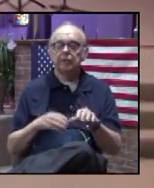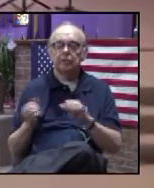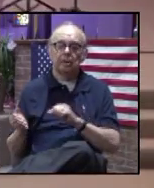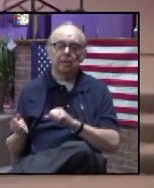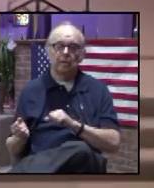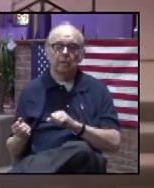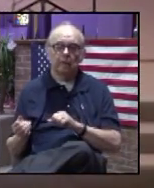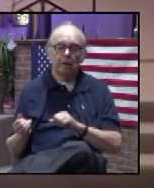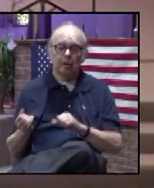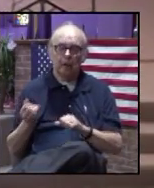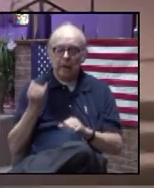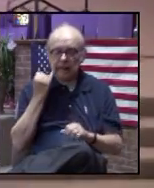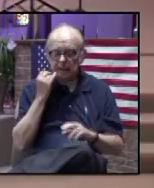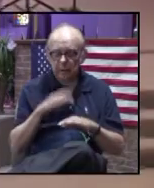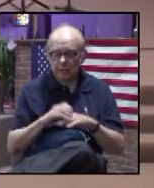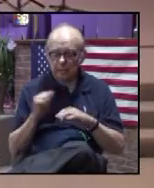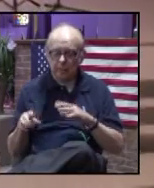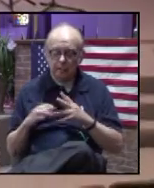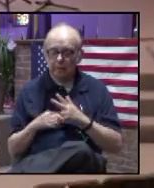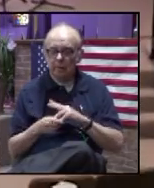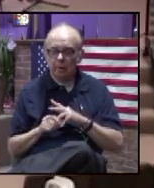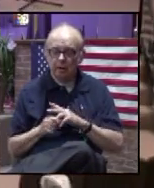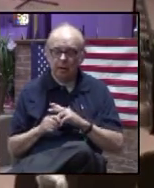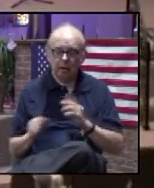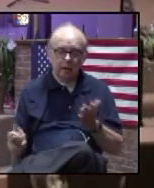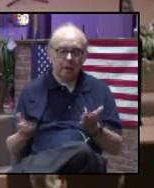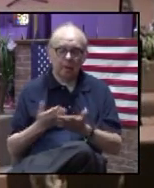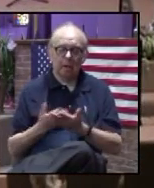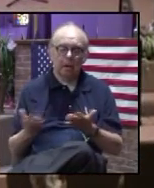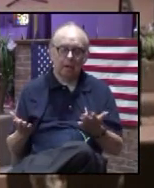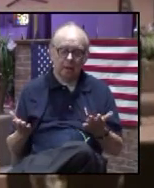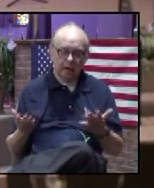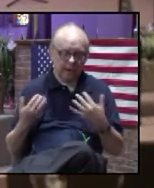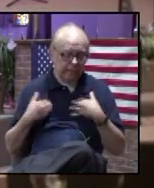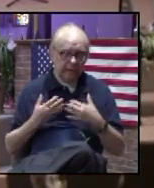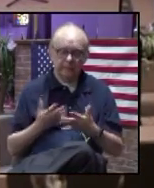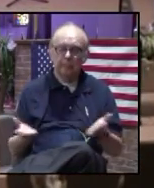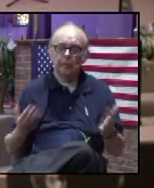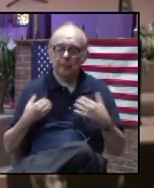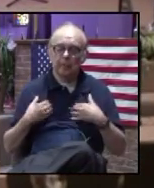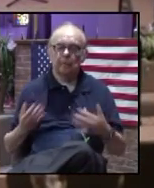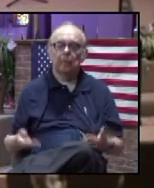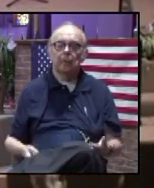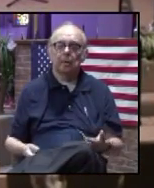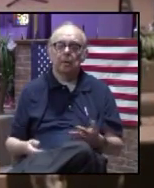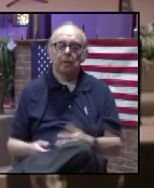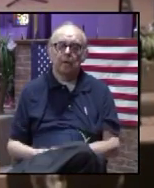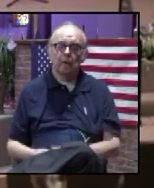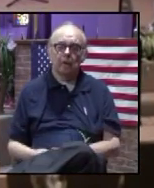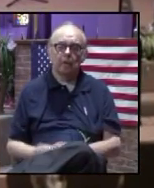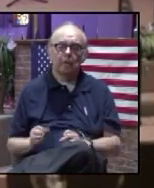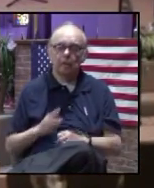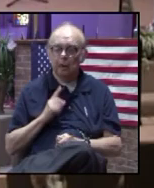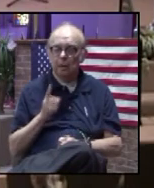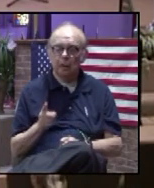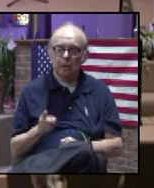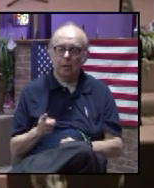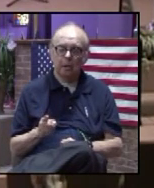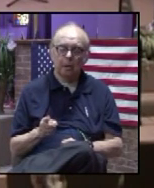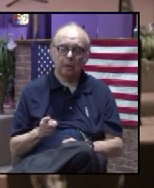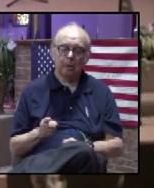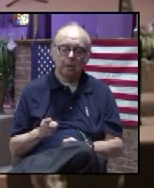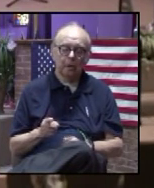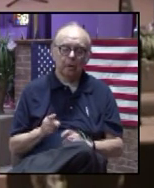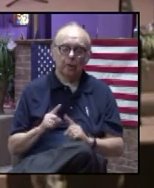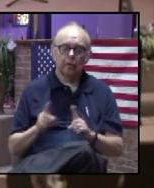If they take off rings, if they take off any kind of apparel or glasses or whatever, I make sure that that goes to whoever it